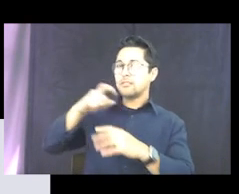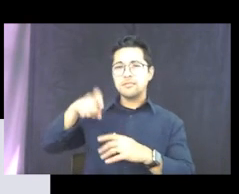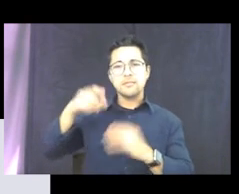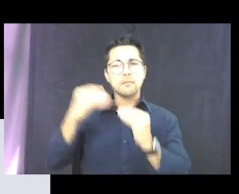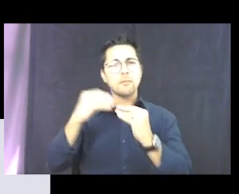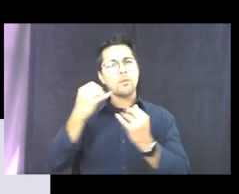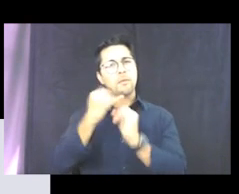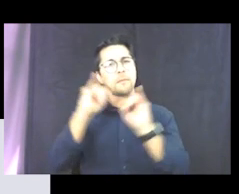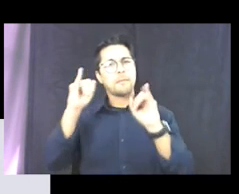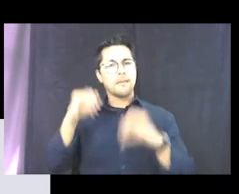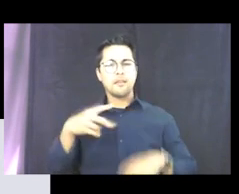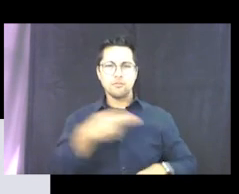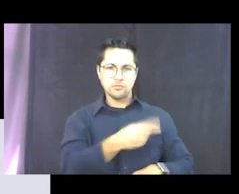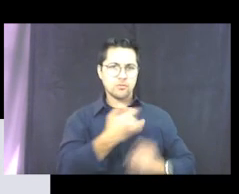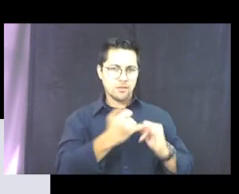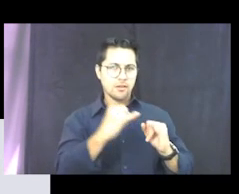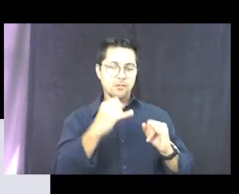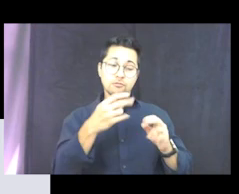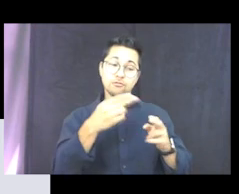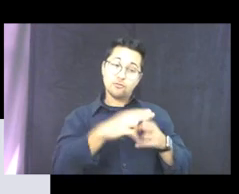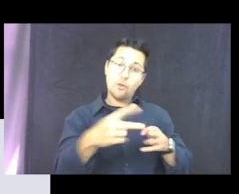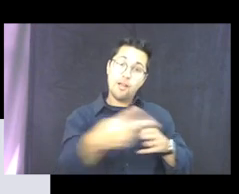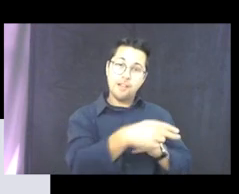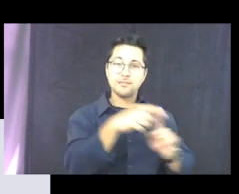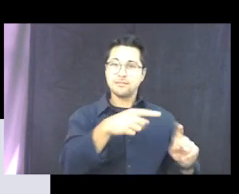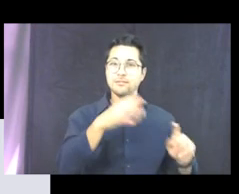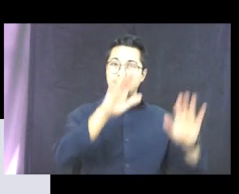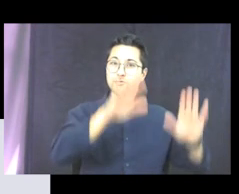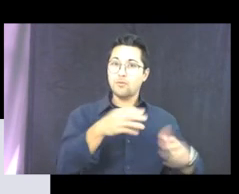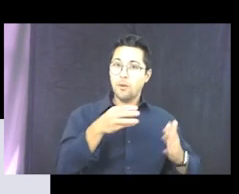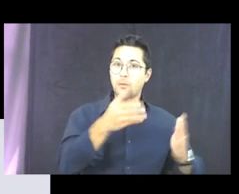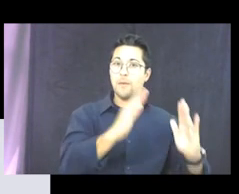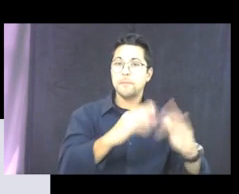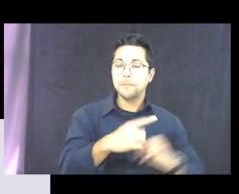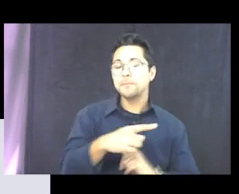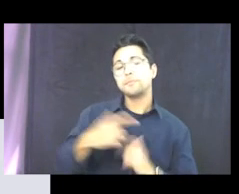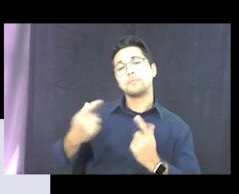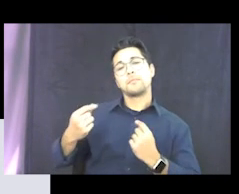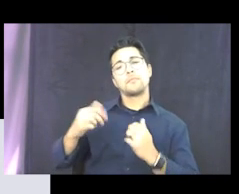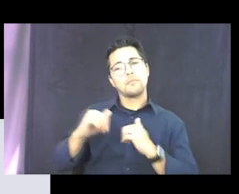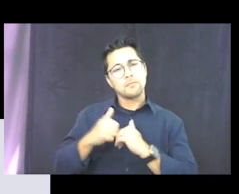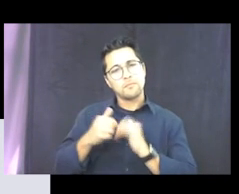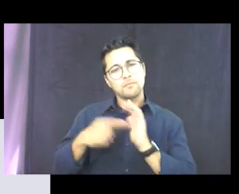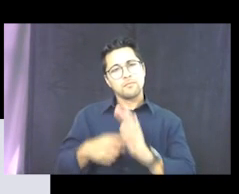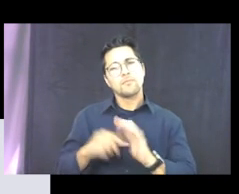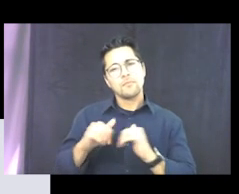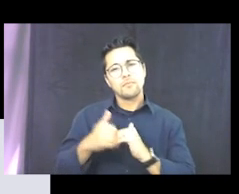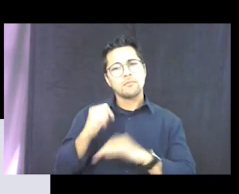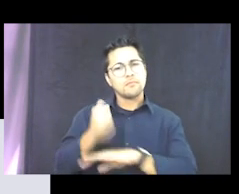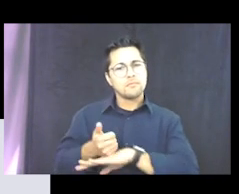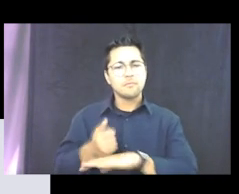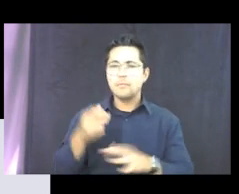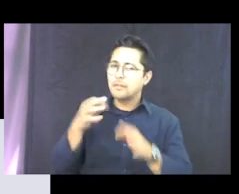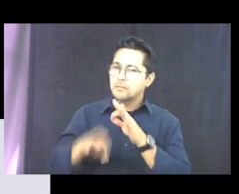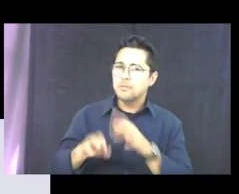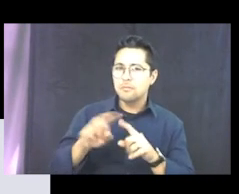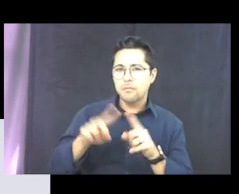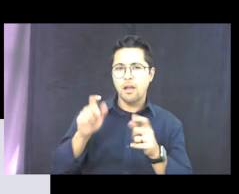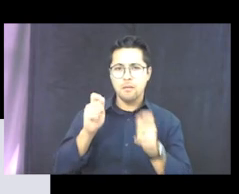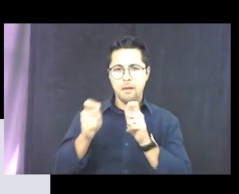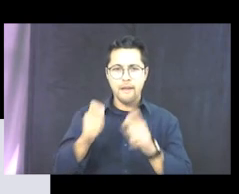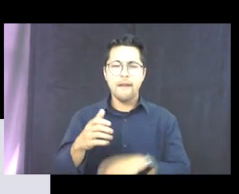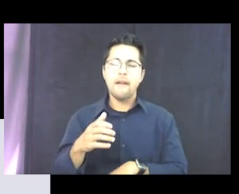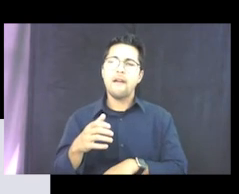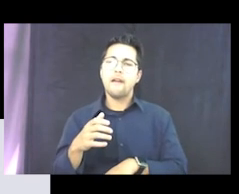independence, Shortcuts is a great way to do that. What I'm going to do next is show you how to set up a simple but powerful customizable